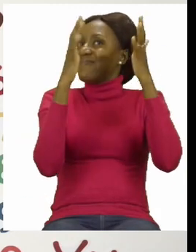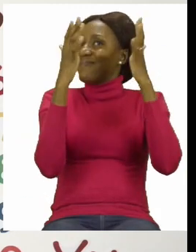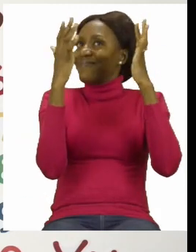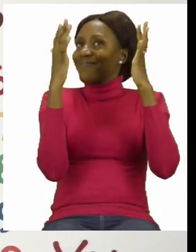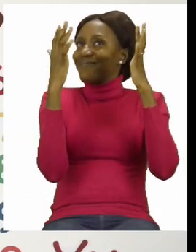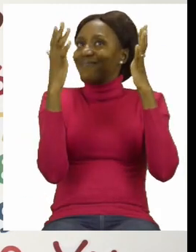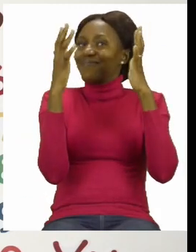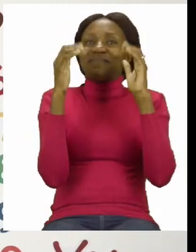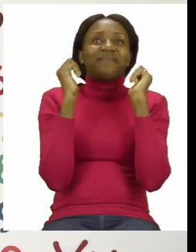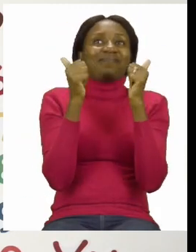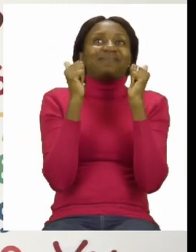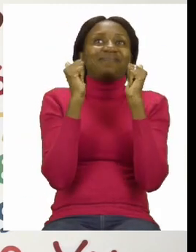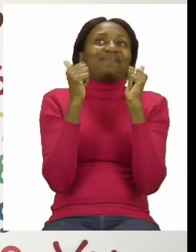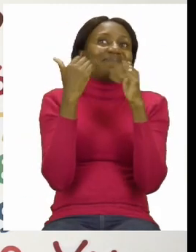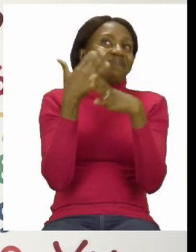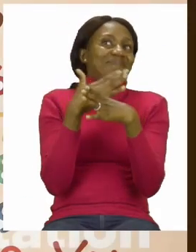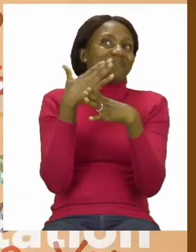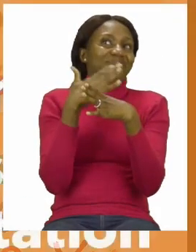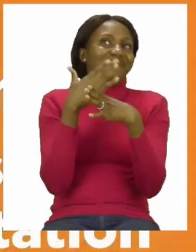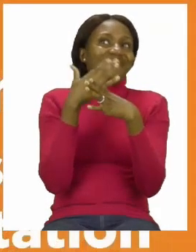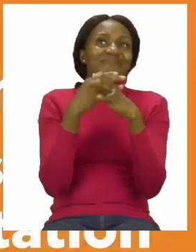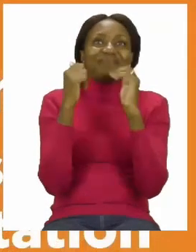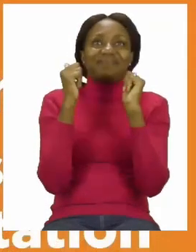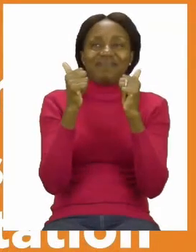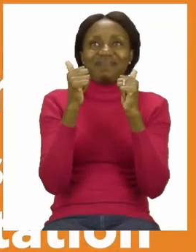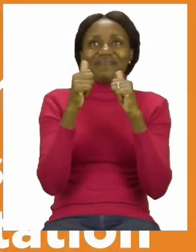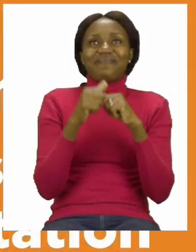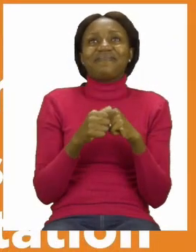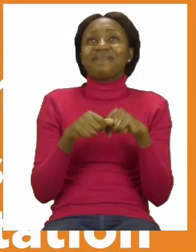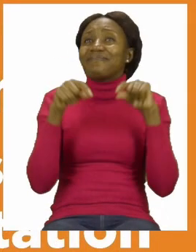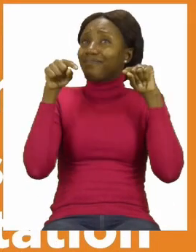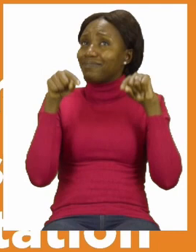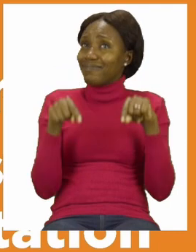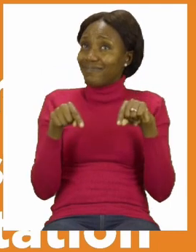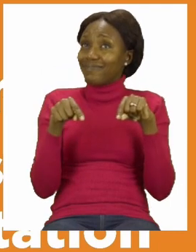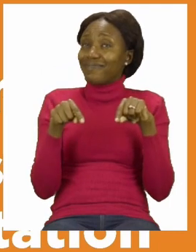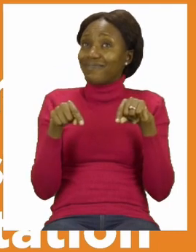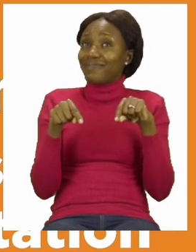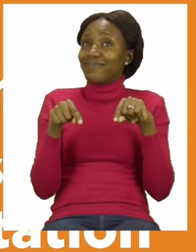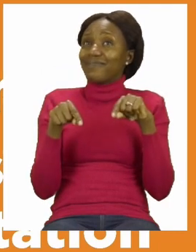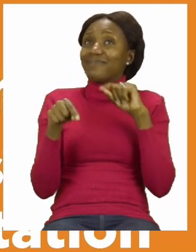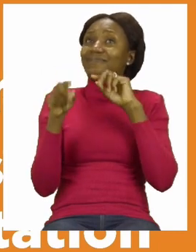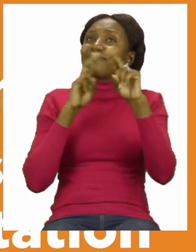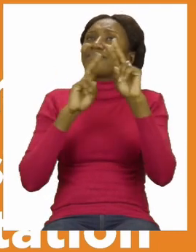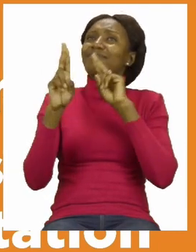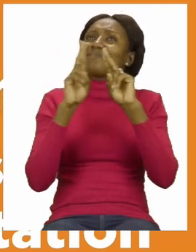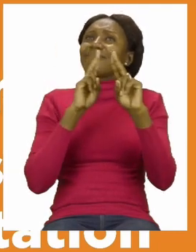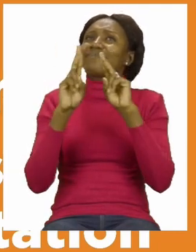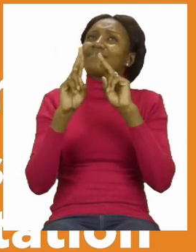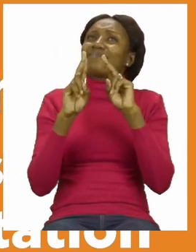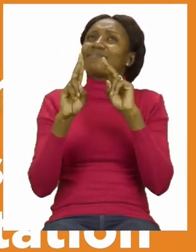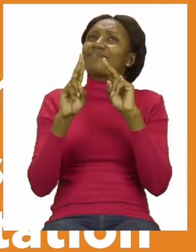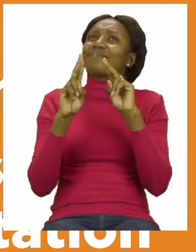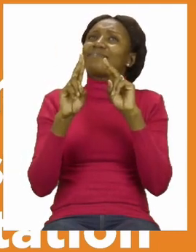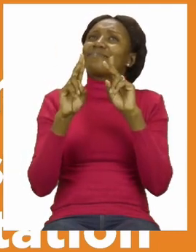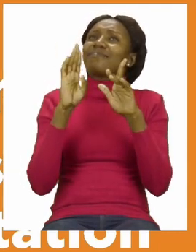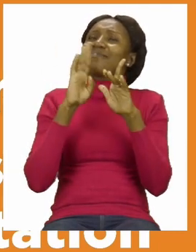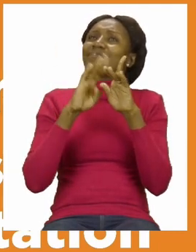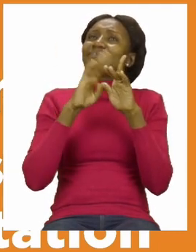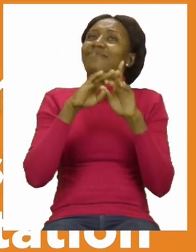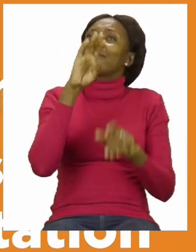Yay! Good job, everyone! For today's lesson, we will be talking about the sound